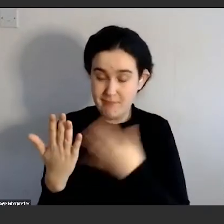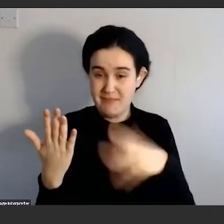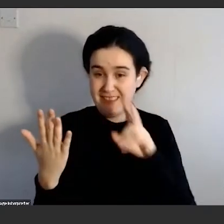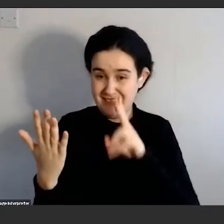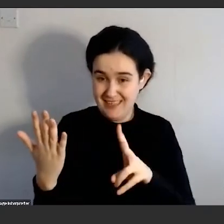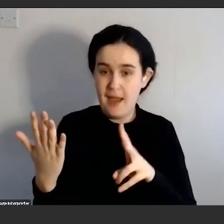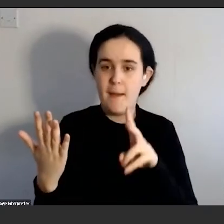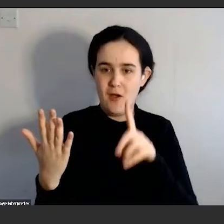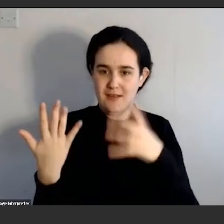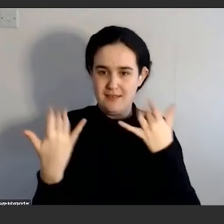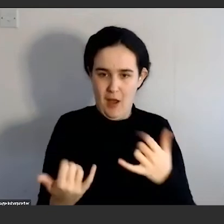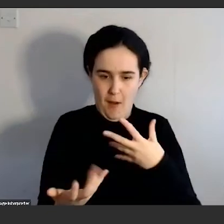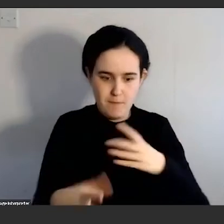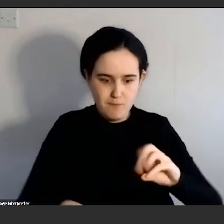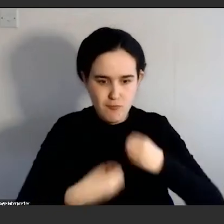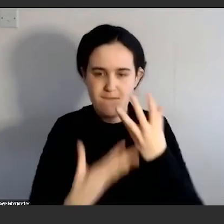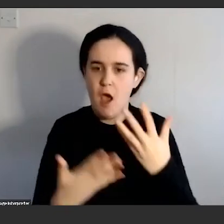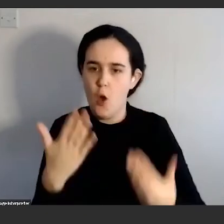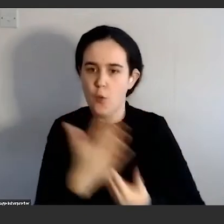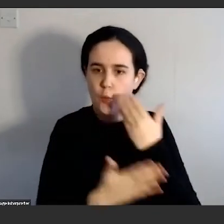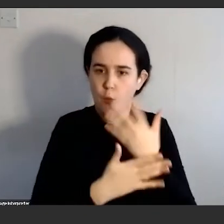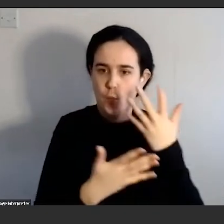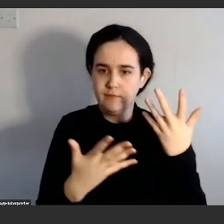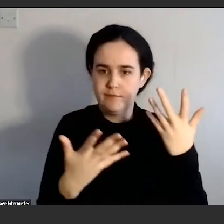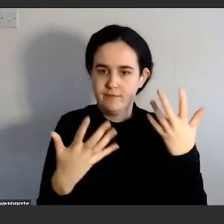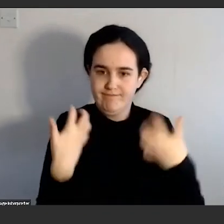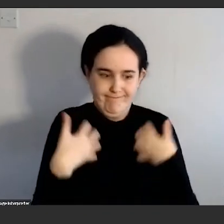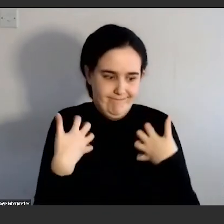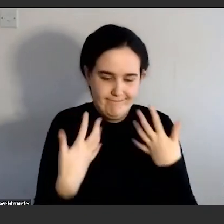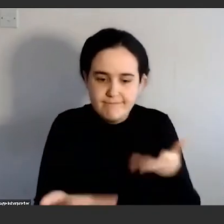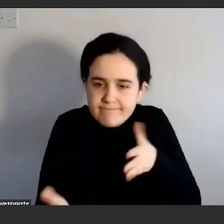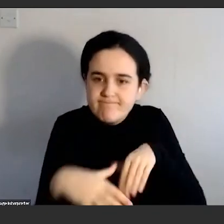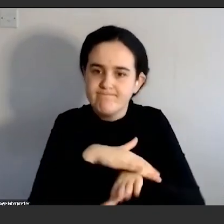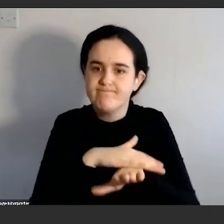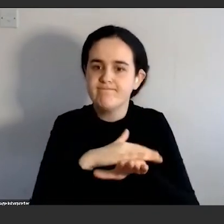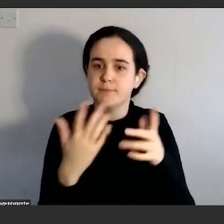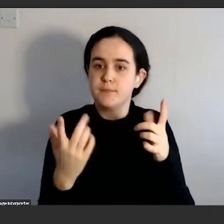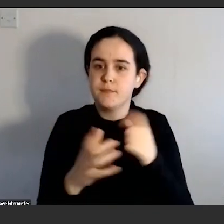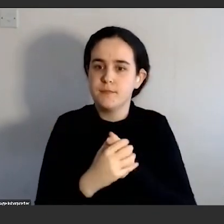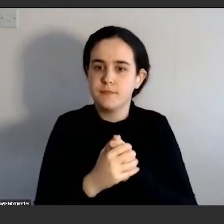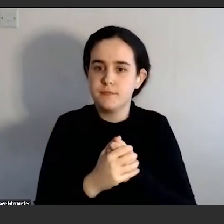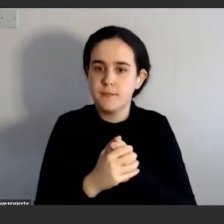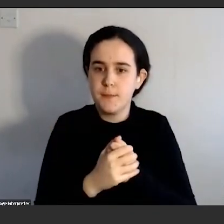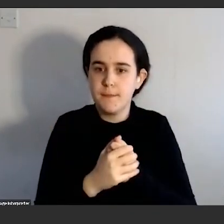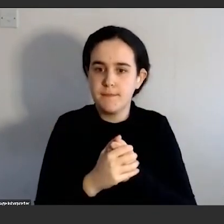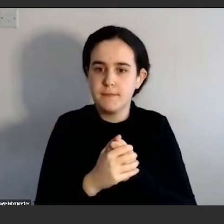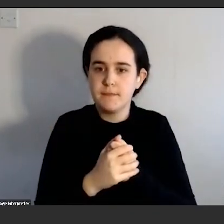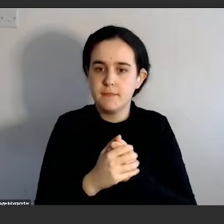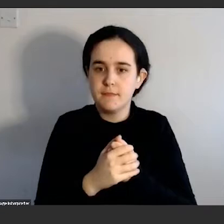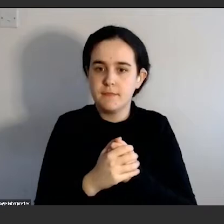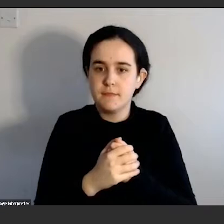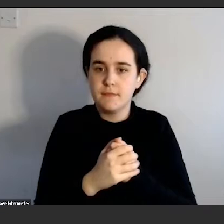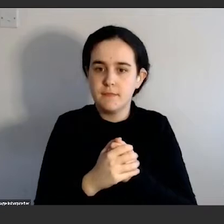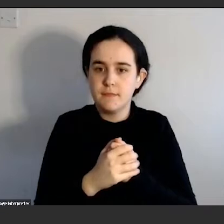with this enormous gift of their talent. And they're great. I love them, and they're performing all over the world.